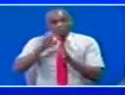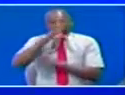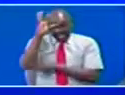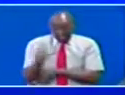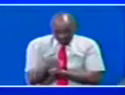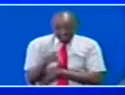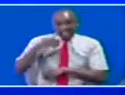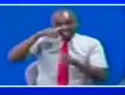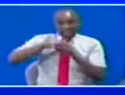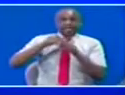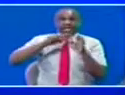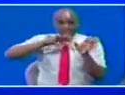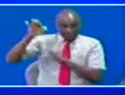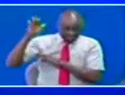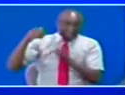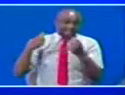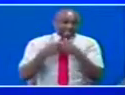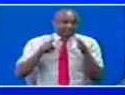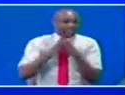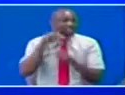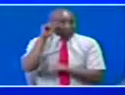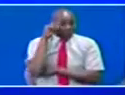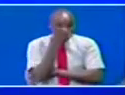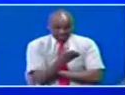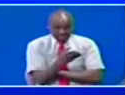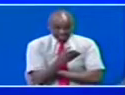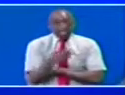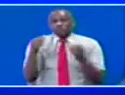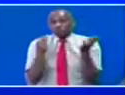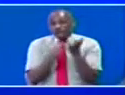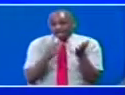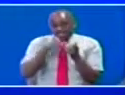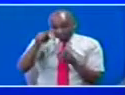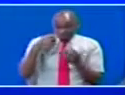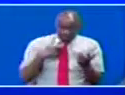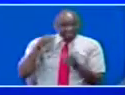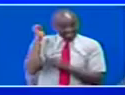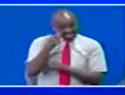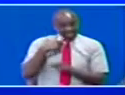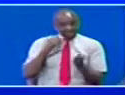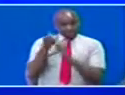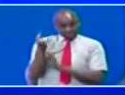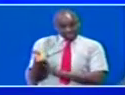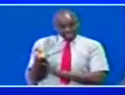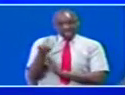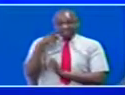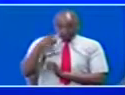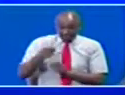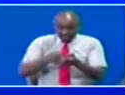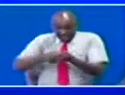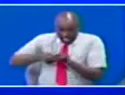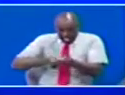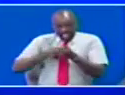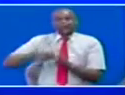African Interparliamentary Games kicked off in Mombasa County. Uganda bullied their Kenyan counterparts to take the tug-of-war